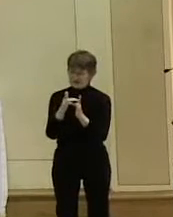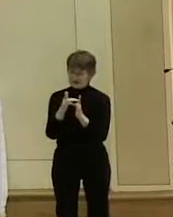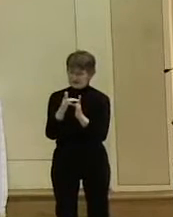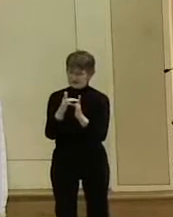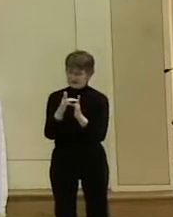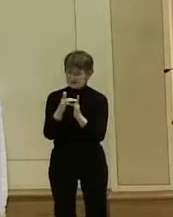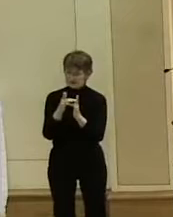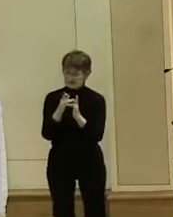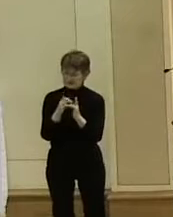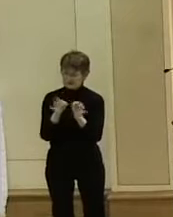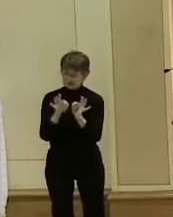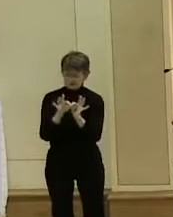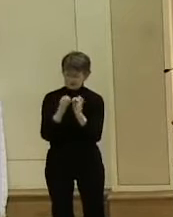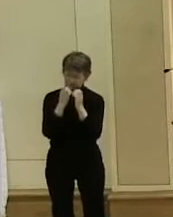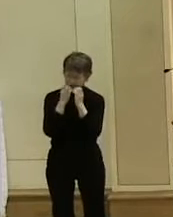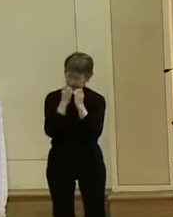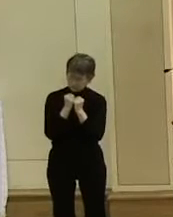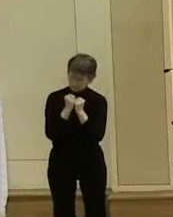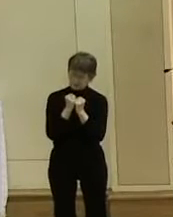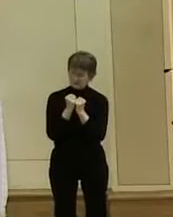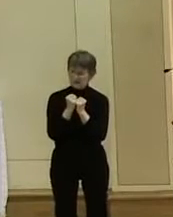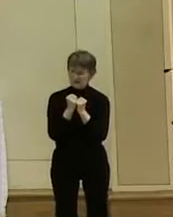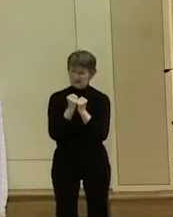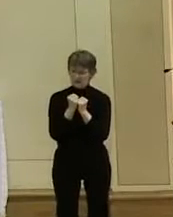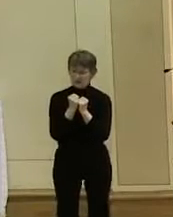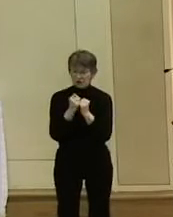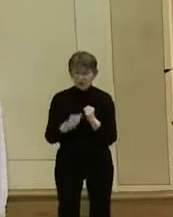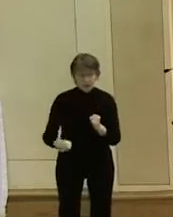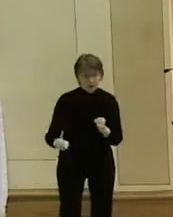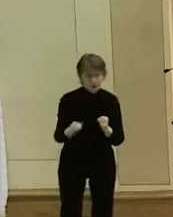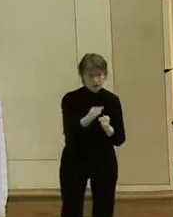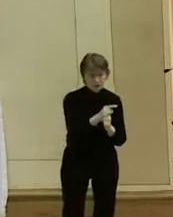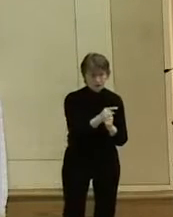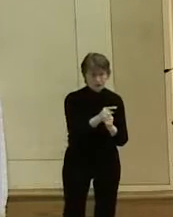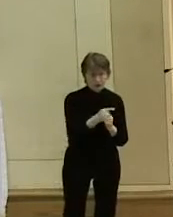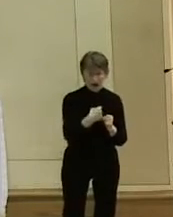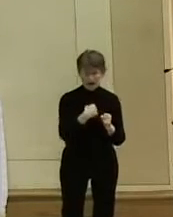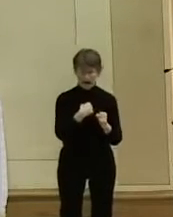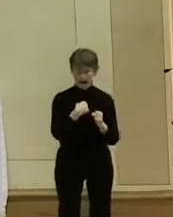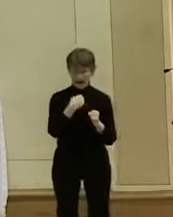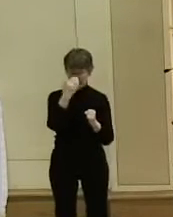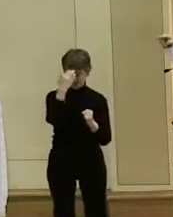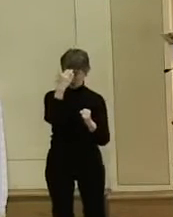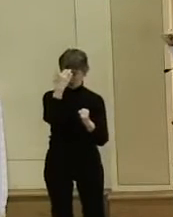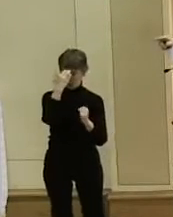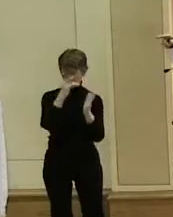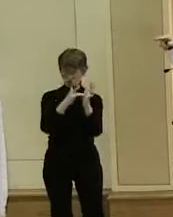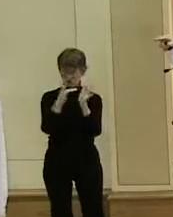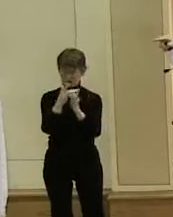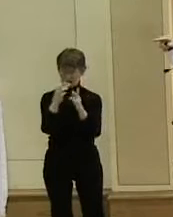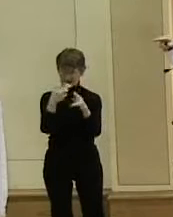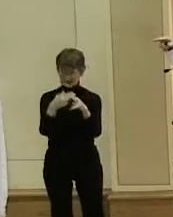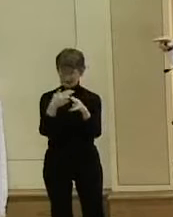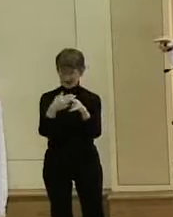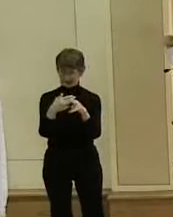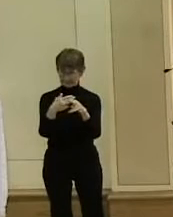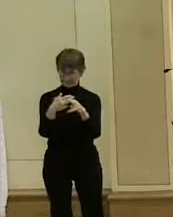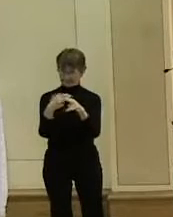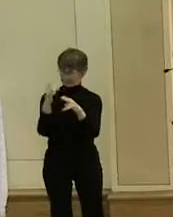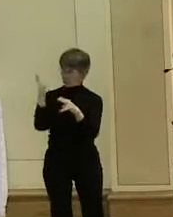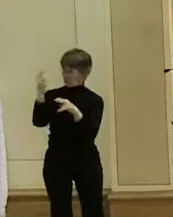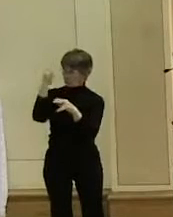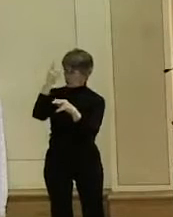we have the beautiful gift that you and I, through that name of Jesus Christ, through baptism,